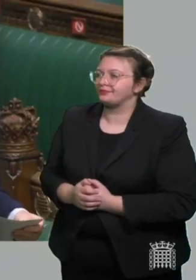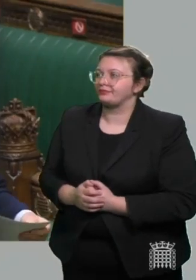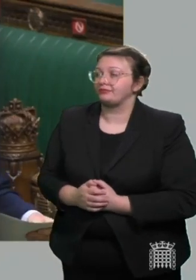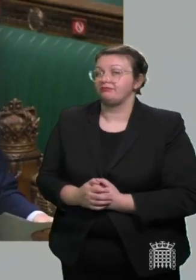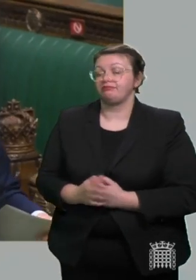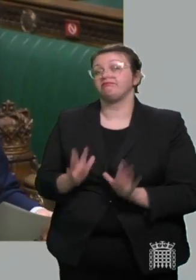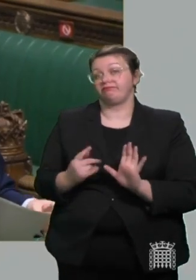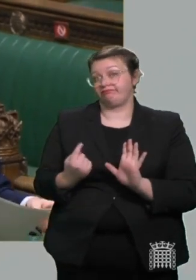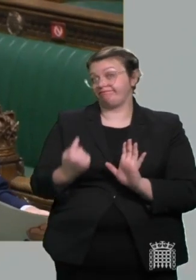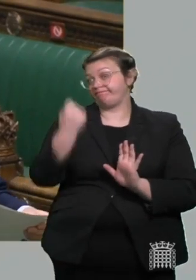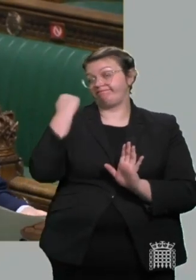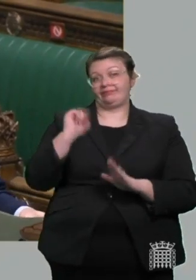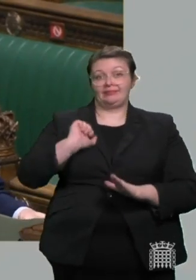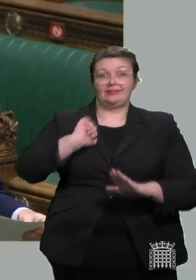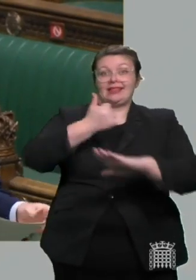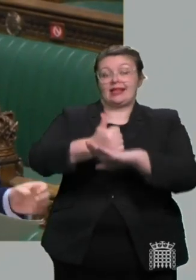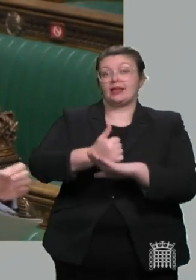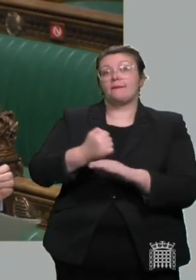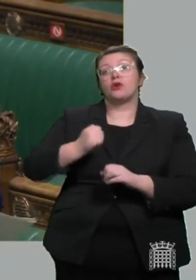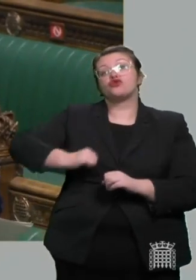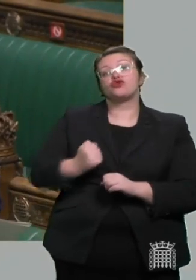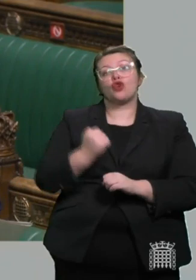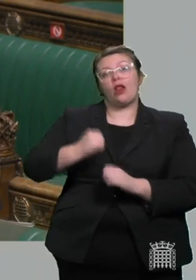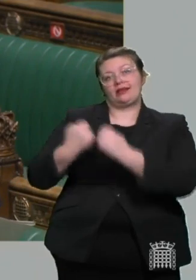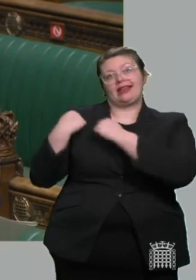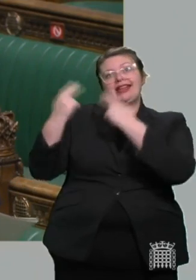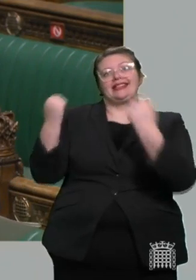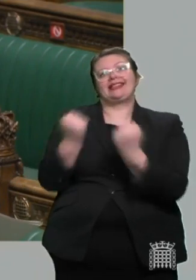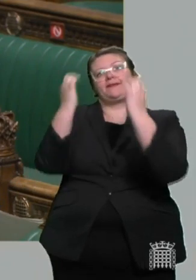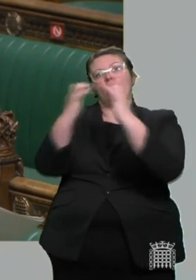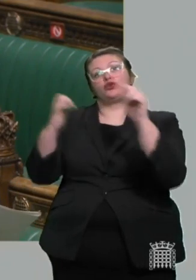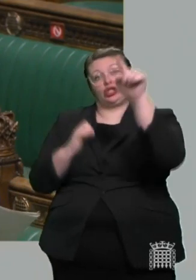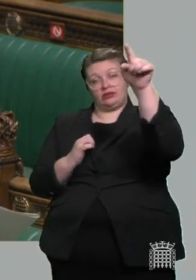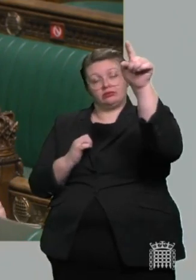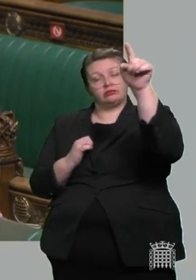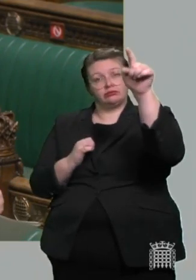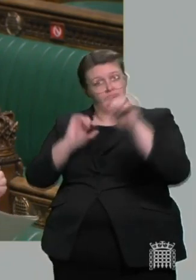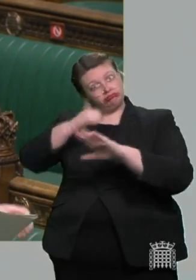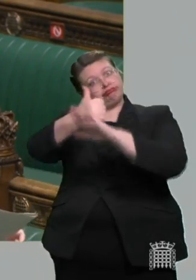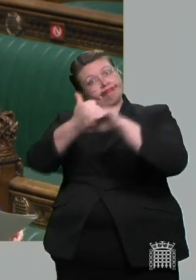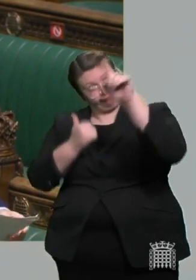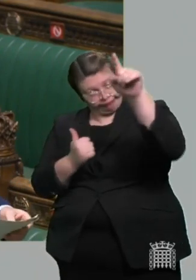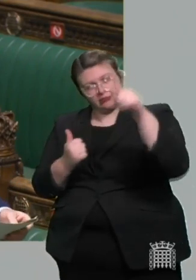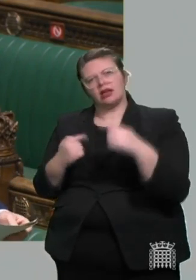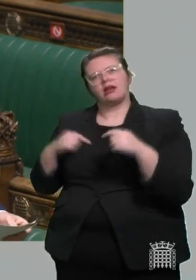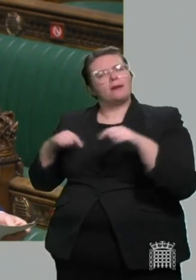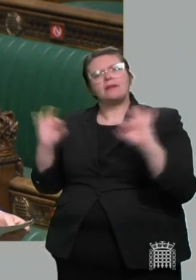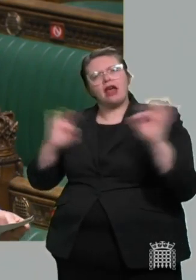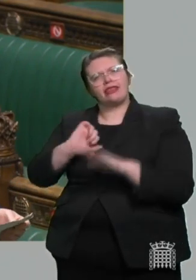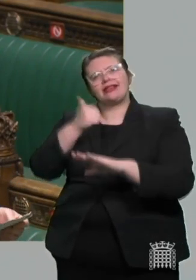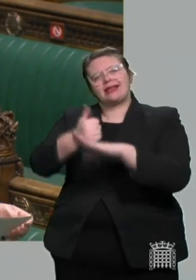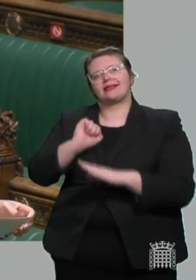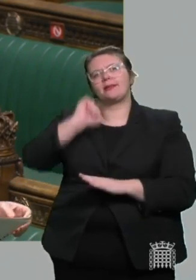separate Scottish civil service created. We have a UK civil service with UK ministerial oversight.